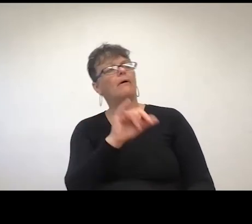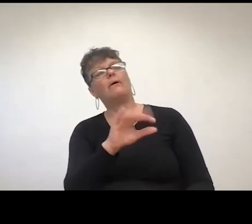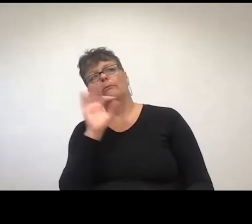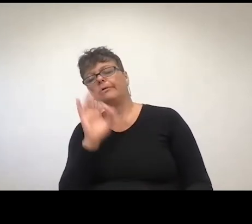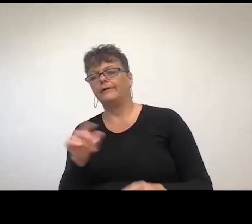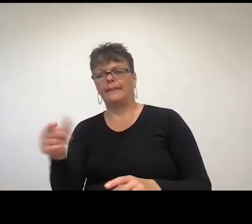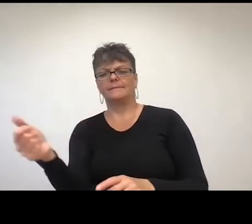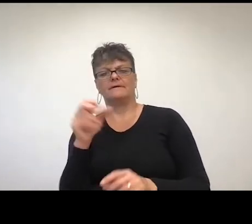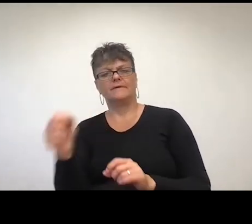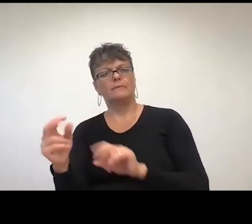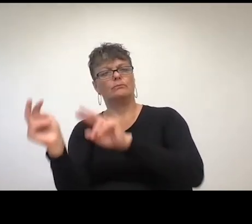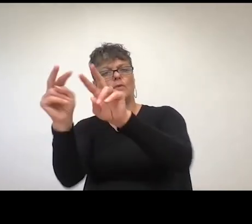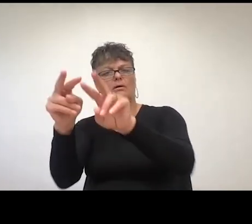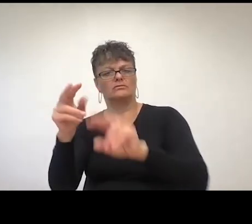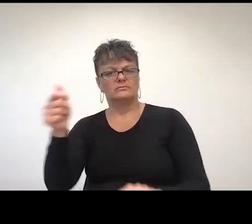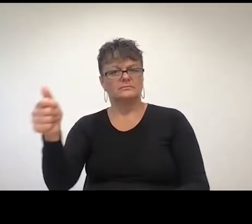well.